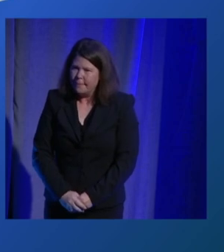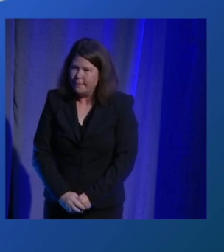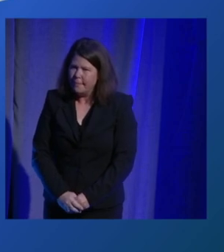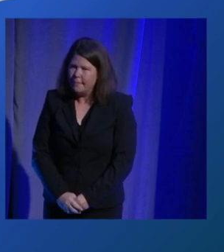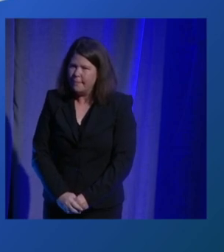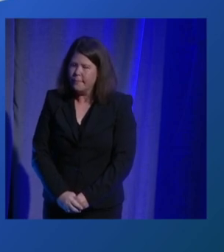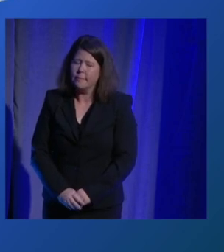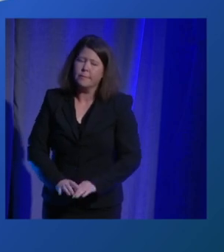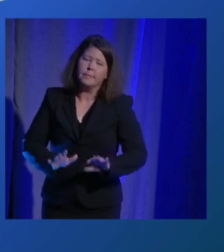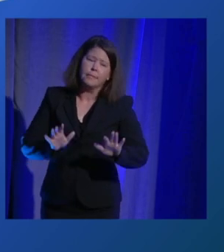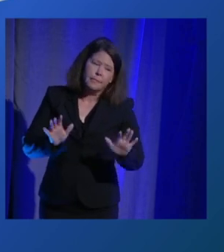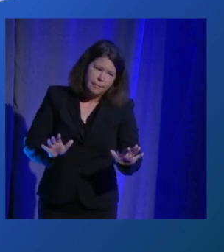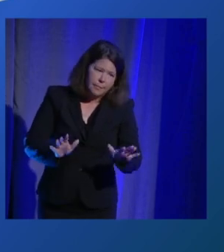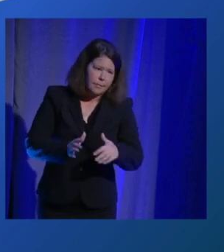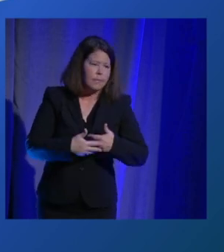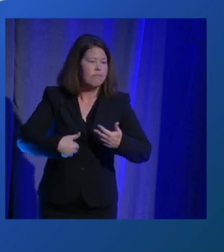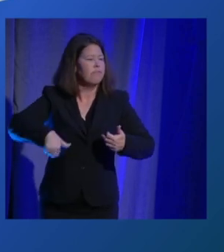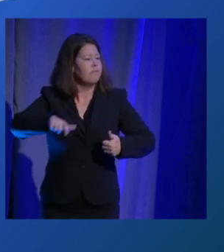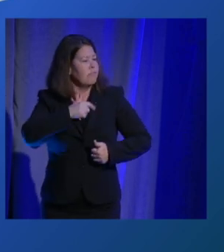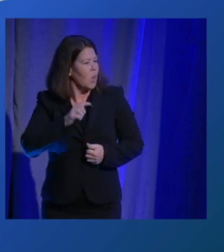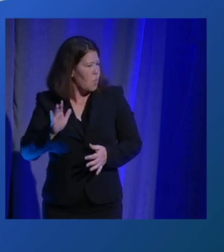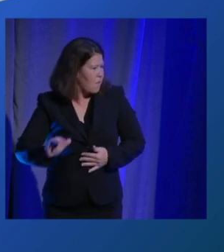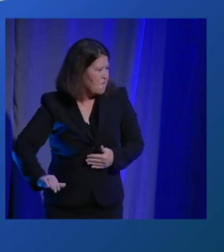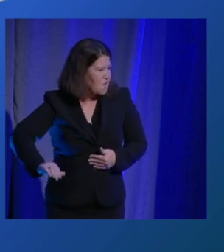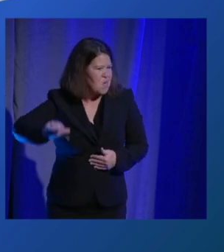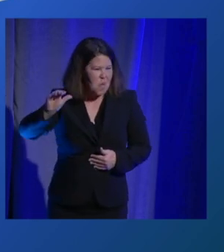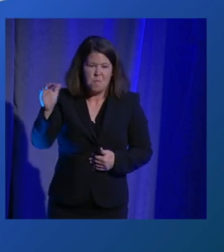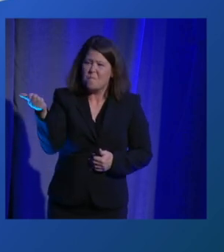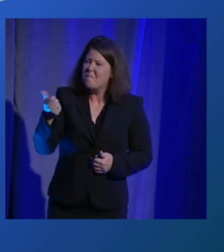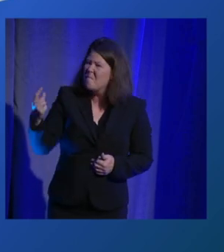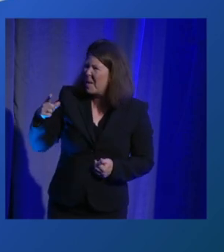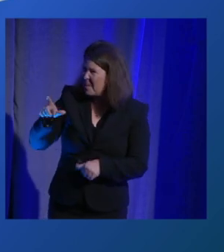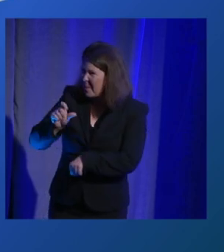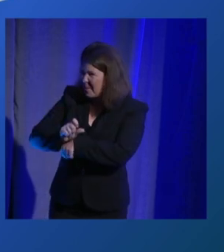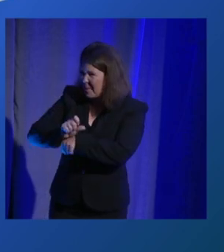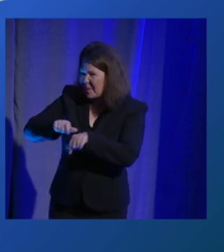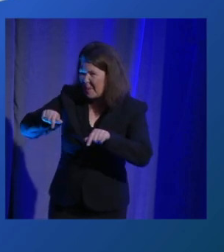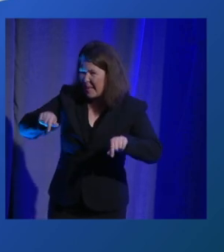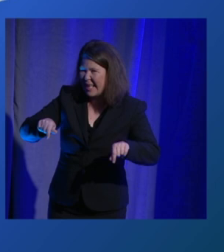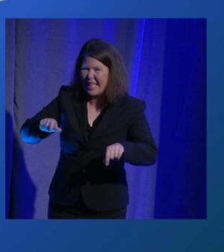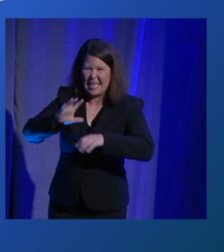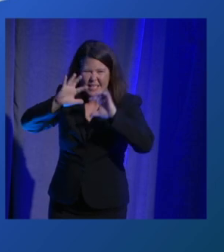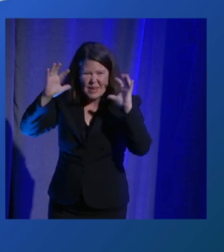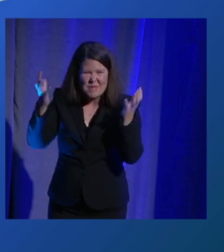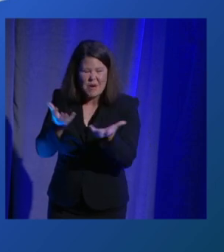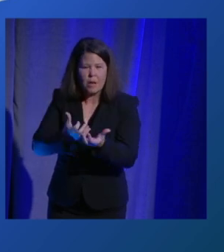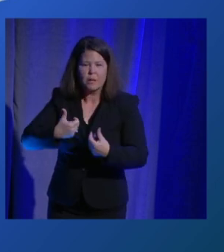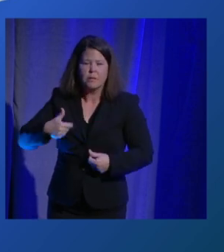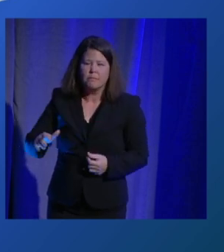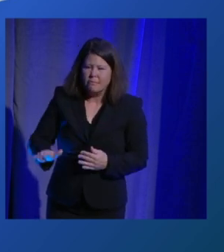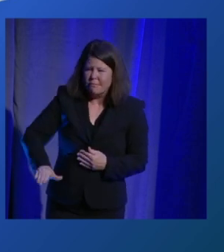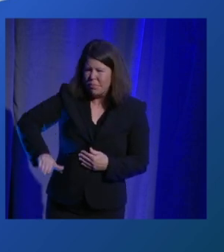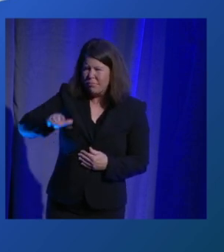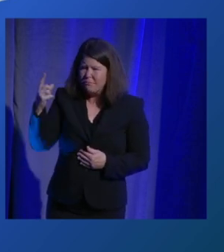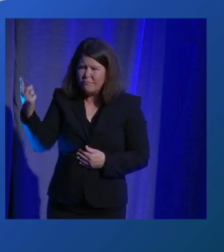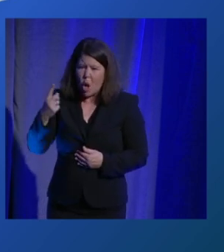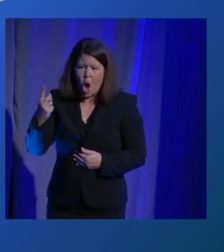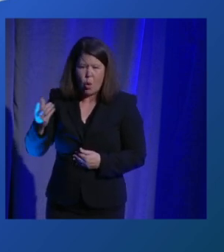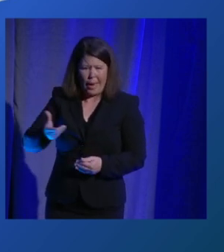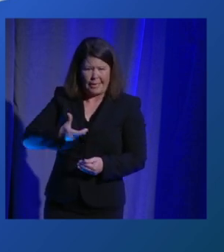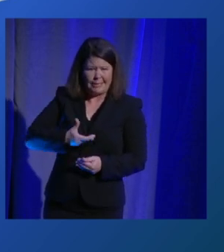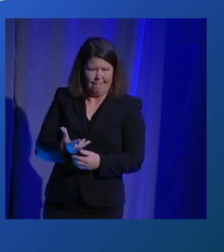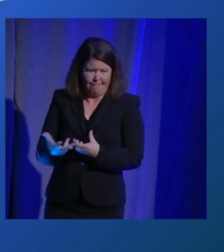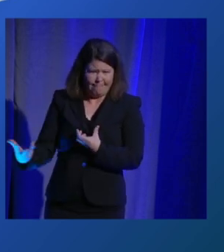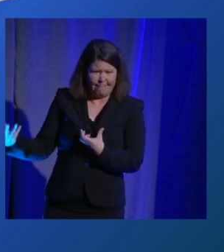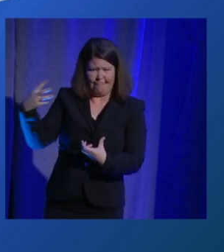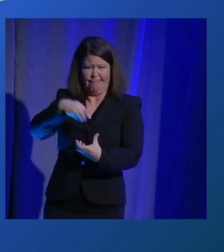stack anybody who's worked in the geospatial world has always embraced the stack and this is a stack we